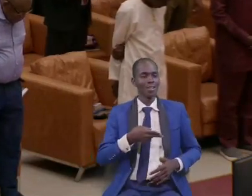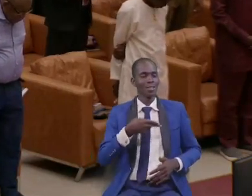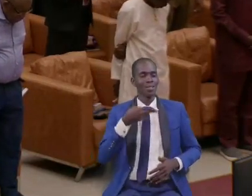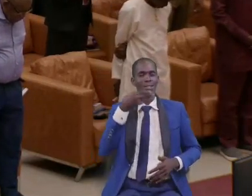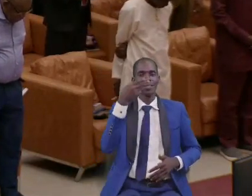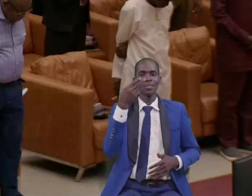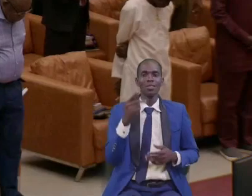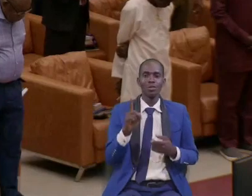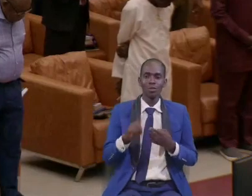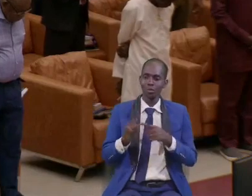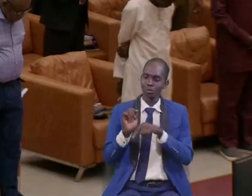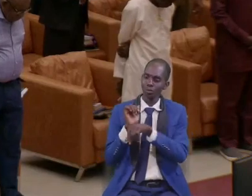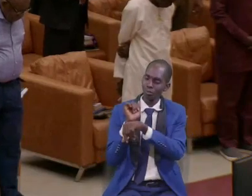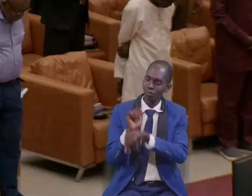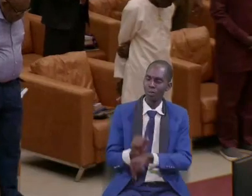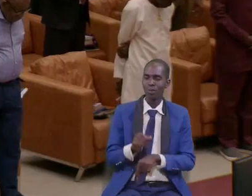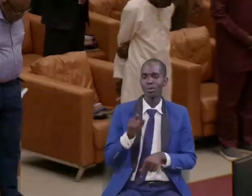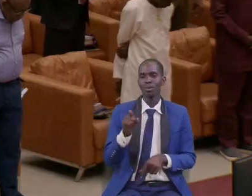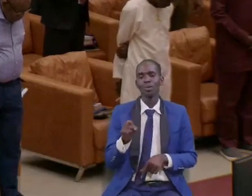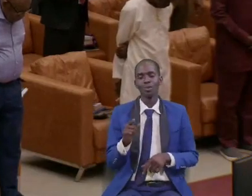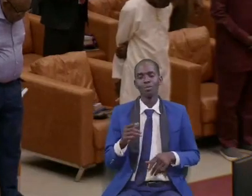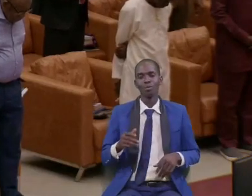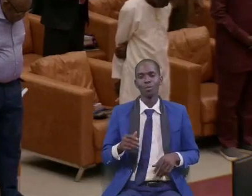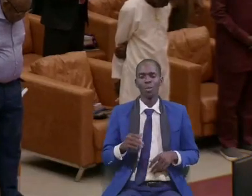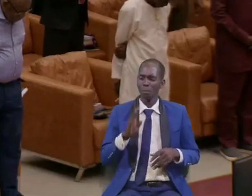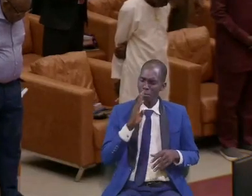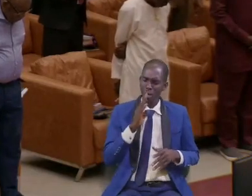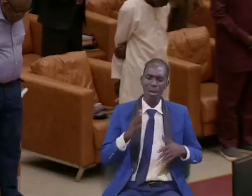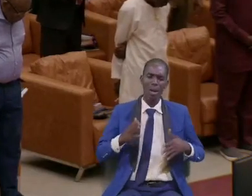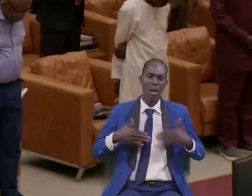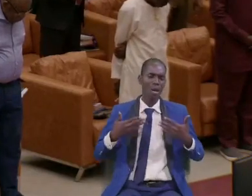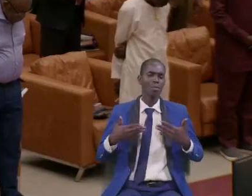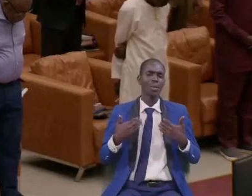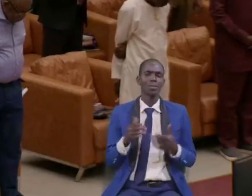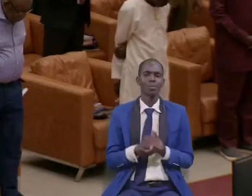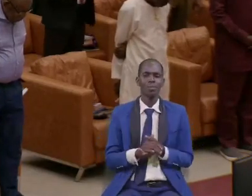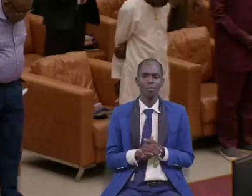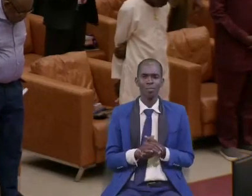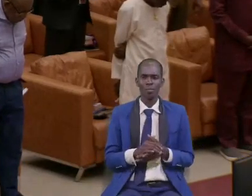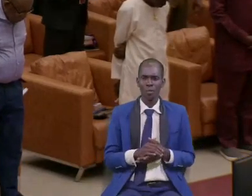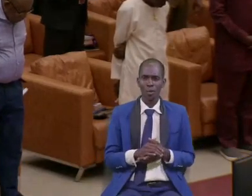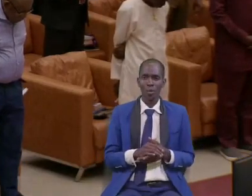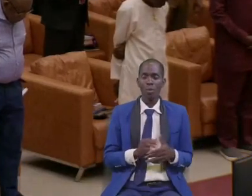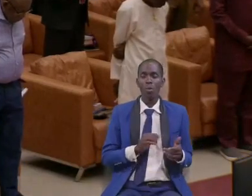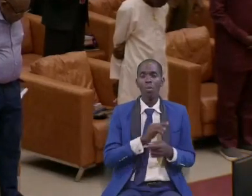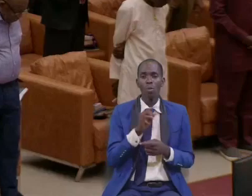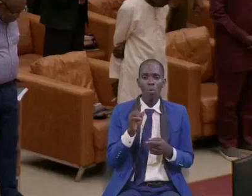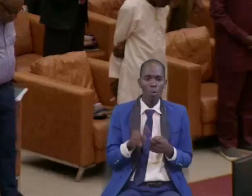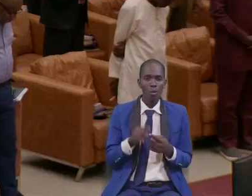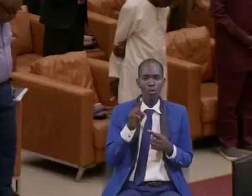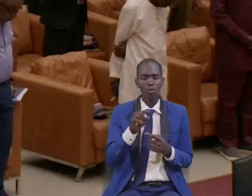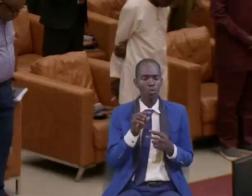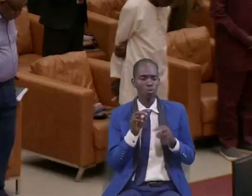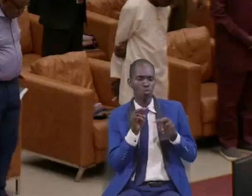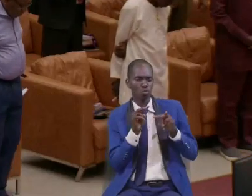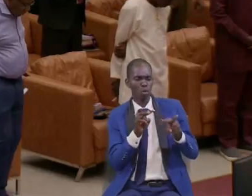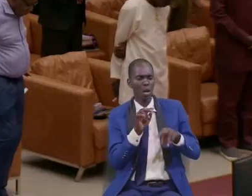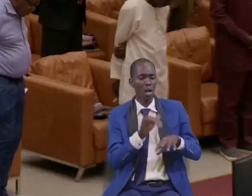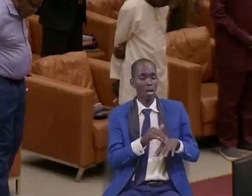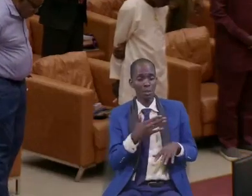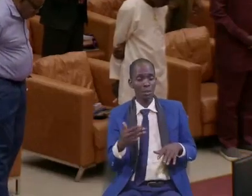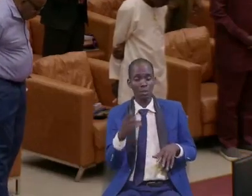overpowering you. Be happy while we look at things which are not seen,